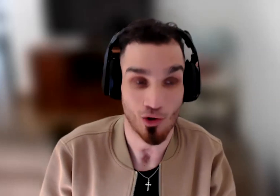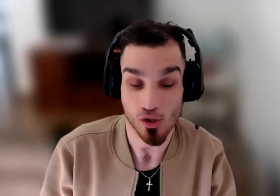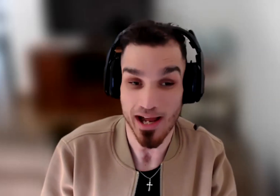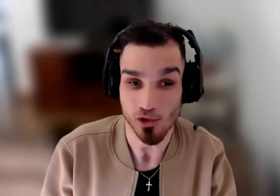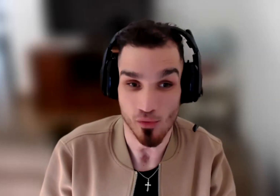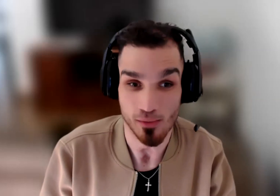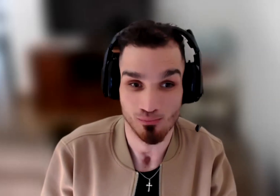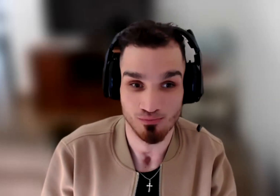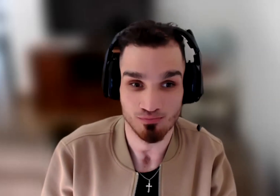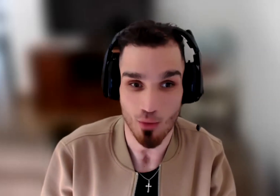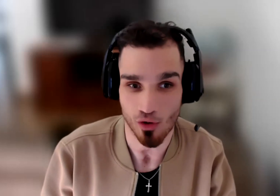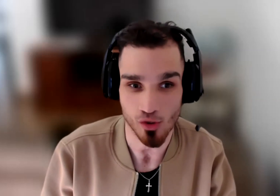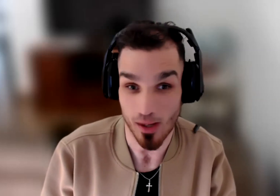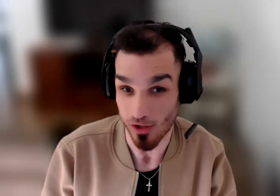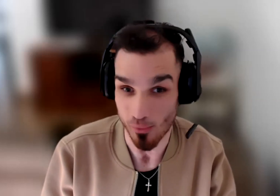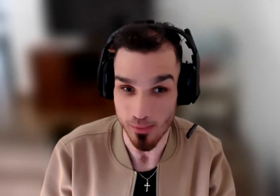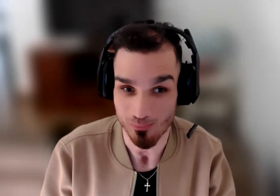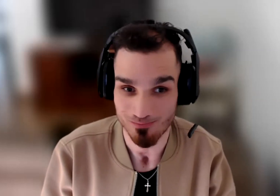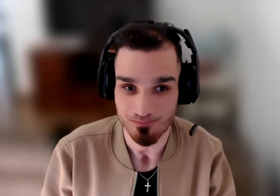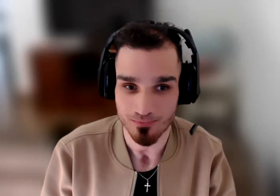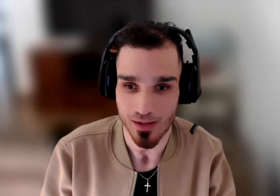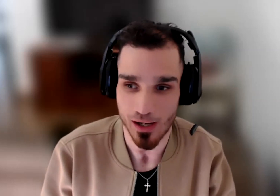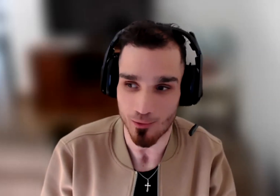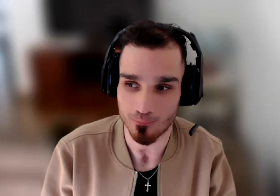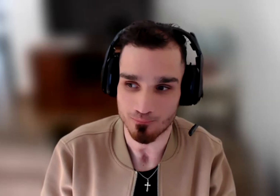I wanted to be angry with him. I wanted to be upset with him.